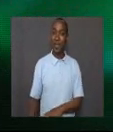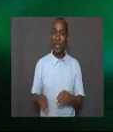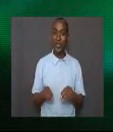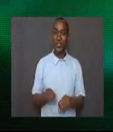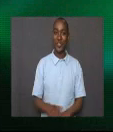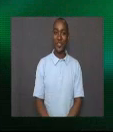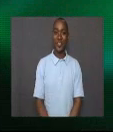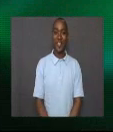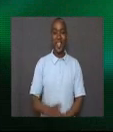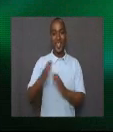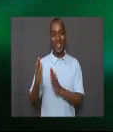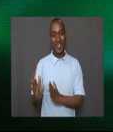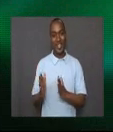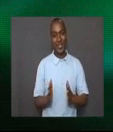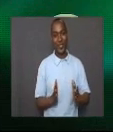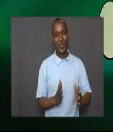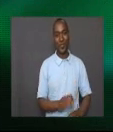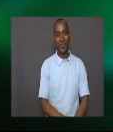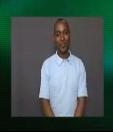Students, let's get ready.